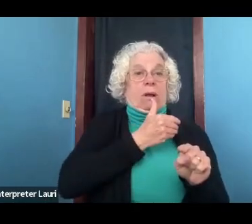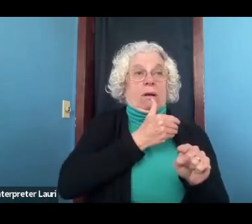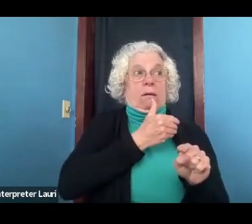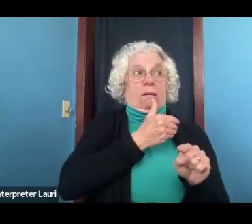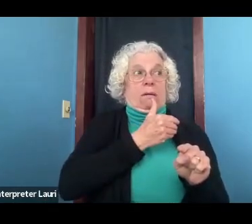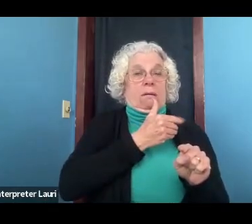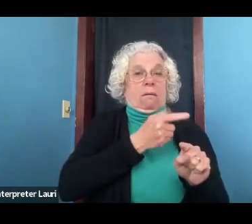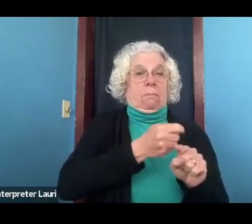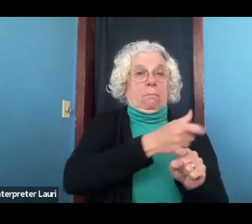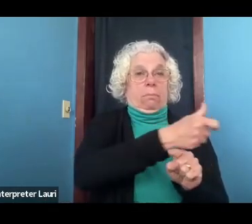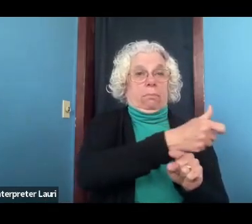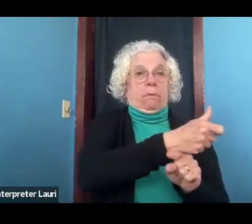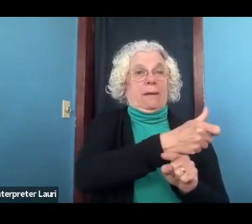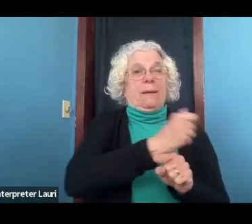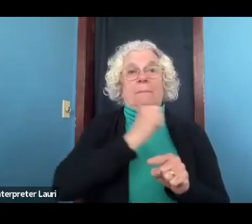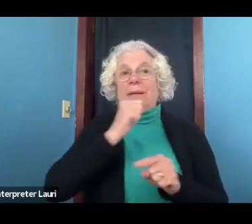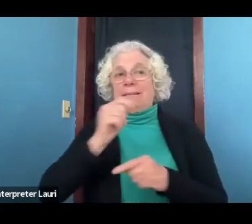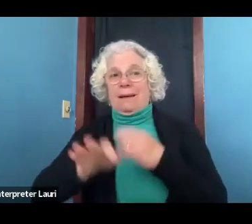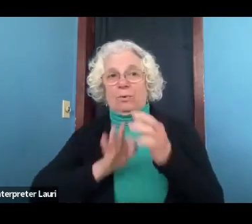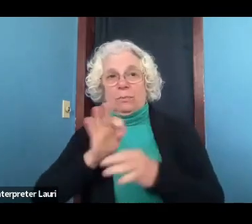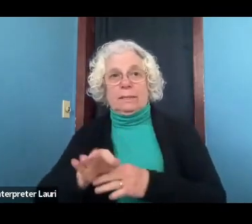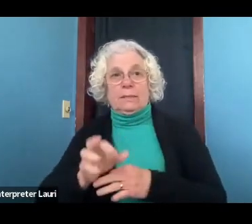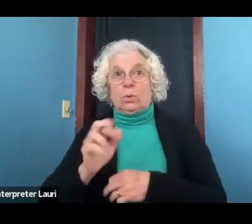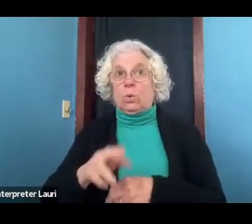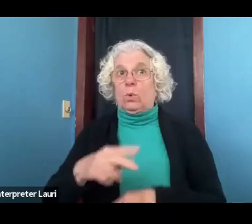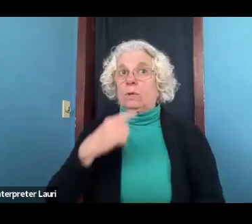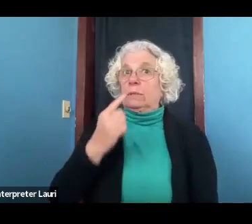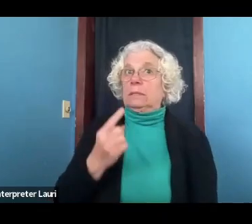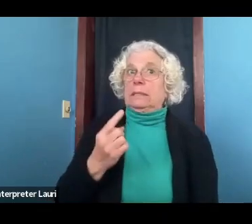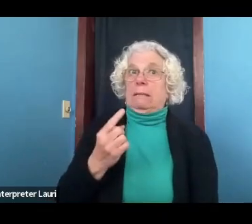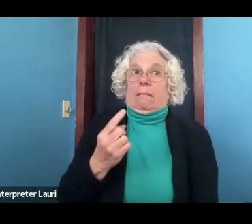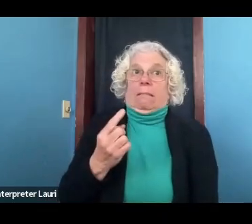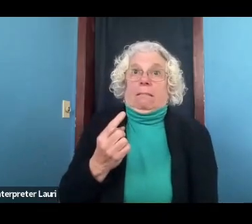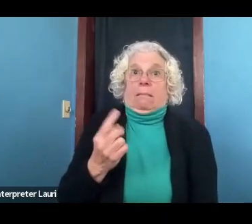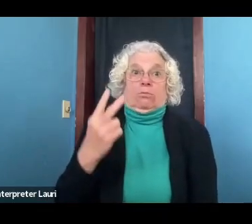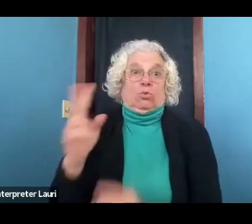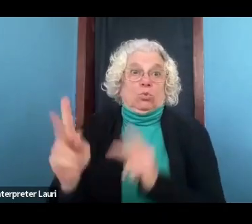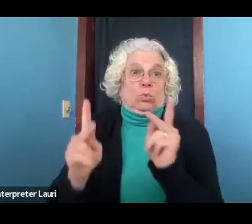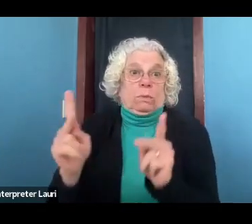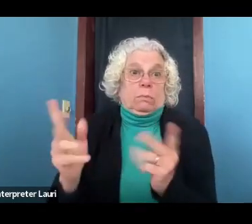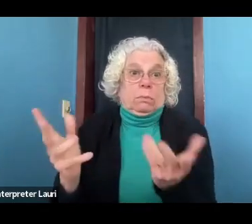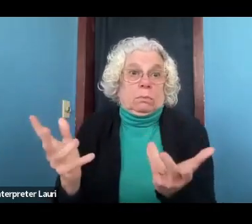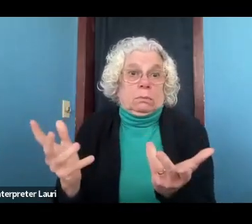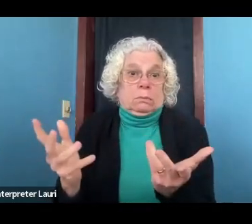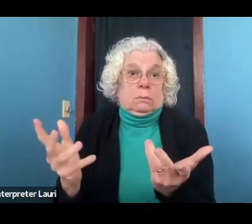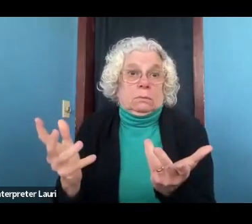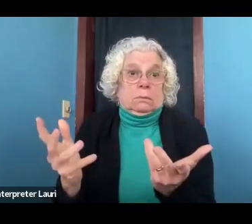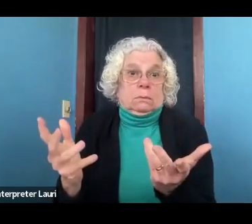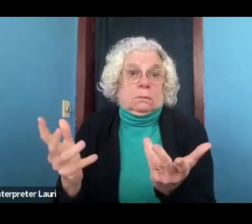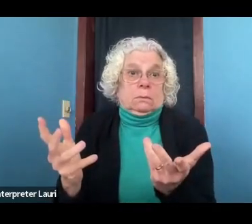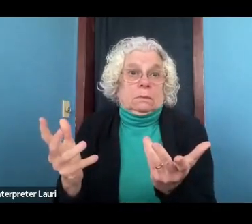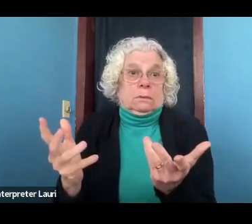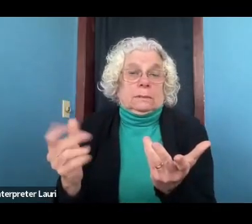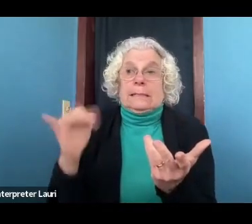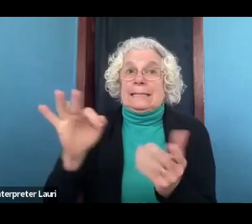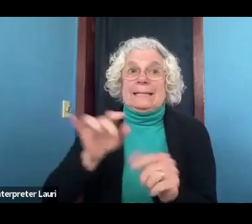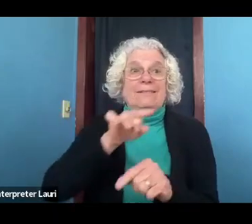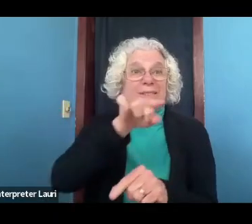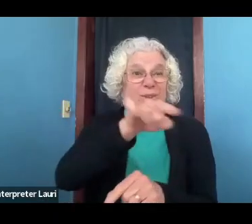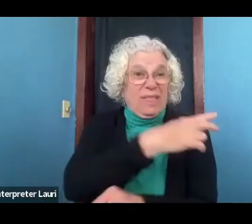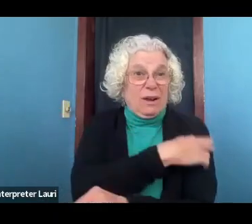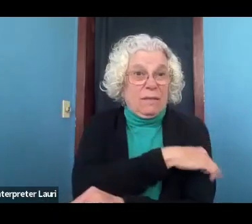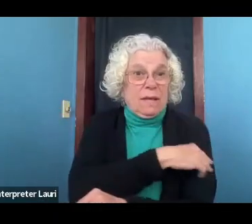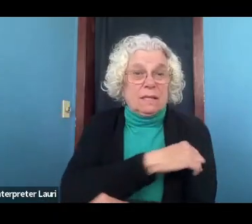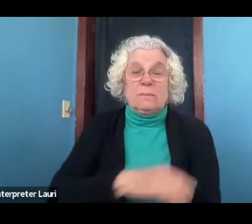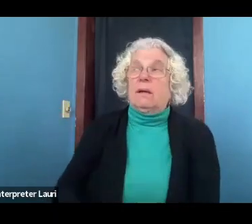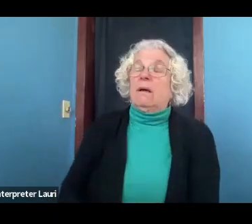can just tell somebody, 2 people. They don't have to be present at the same time. So if you're in a hospital and you change your